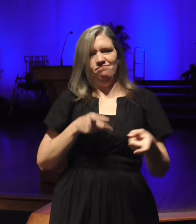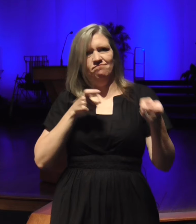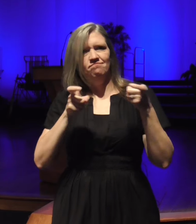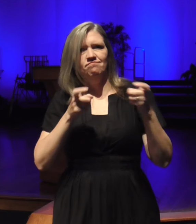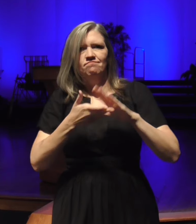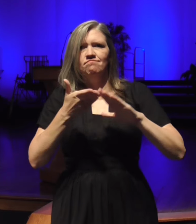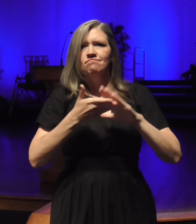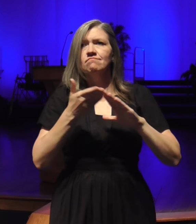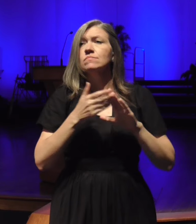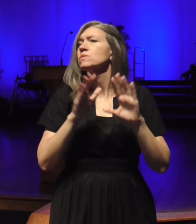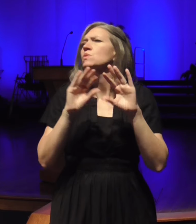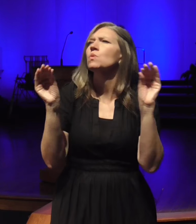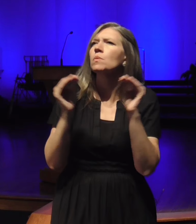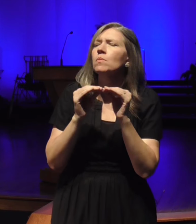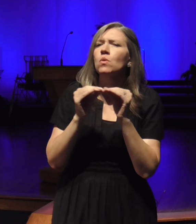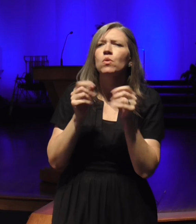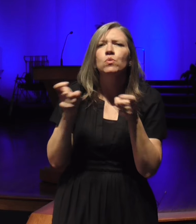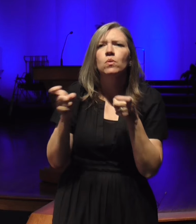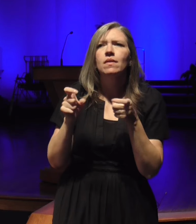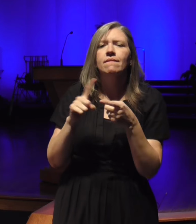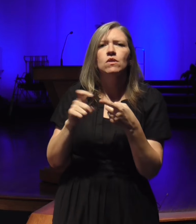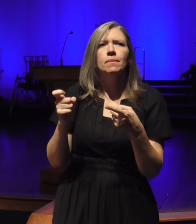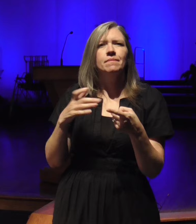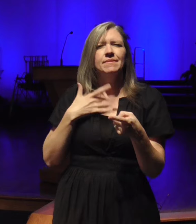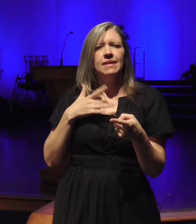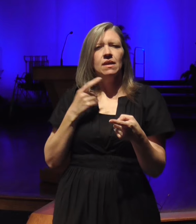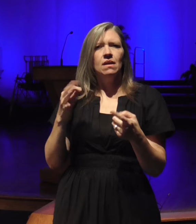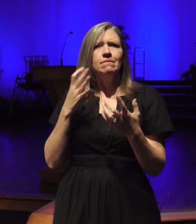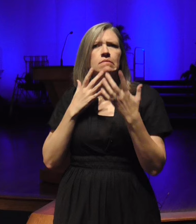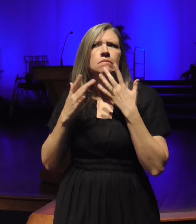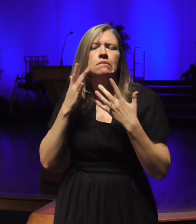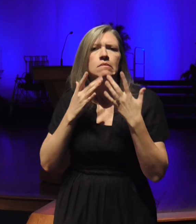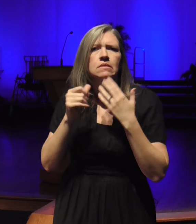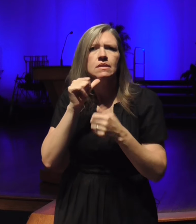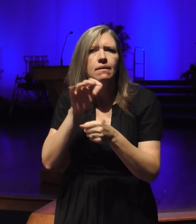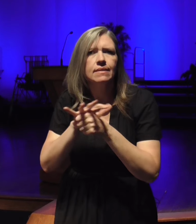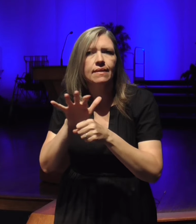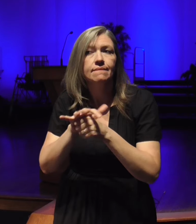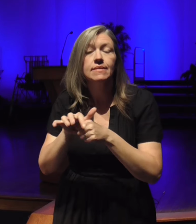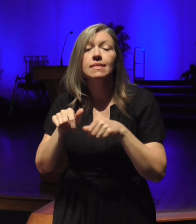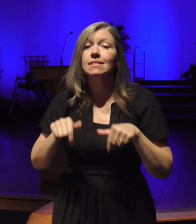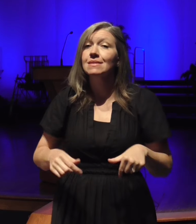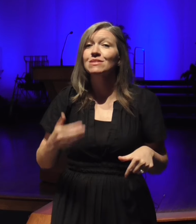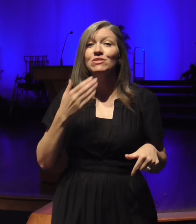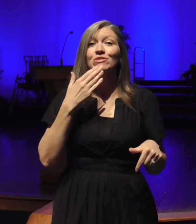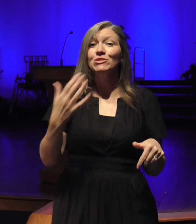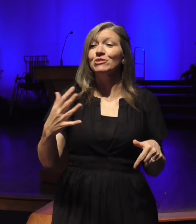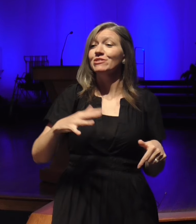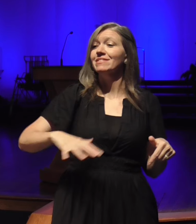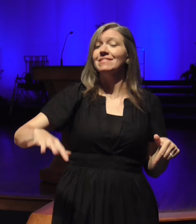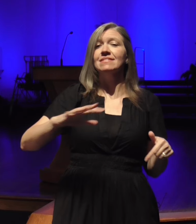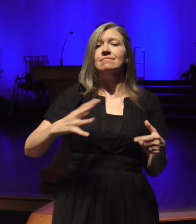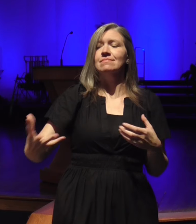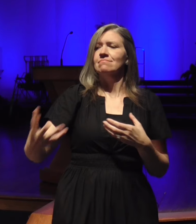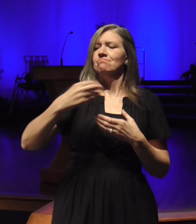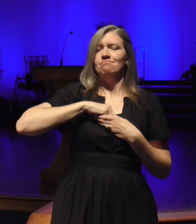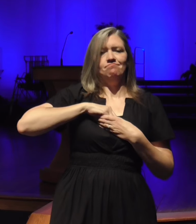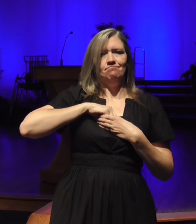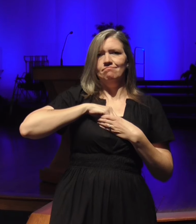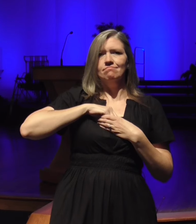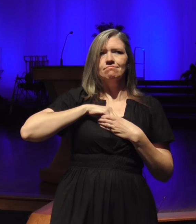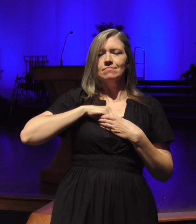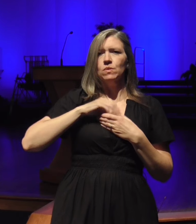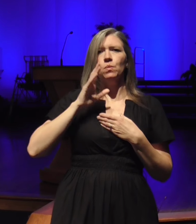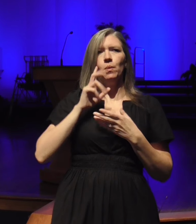operated by a parliament of blame. It will no longer be ruled by a sense of not